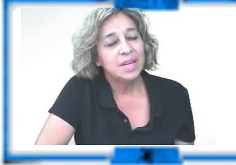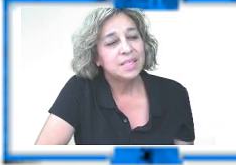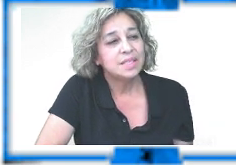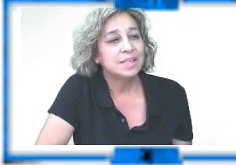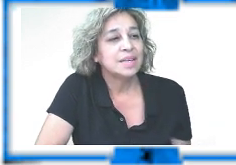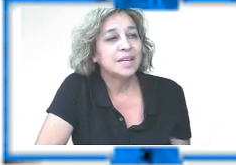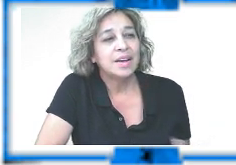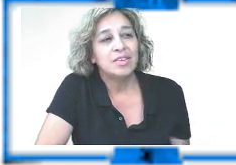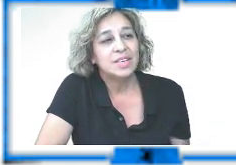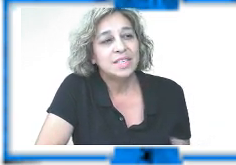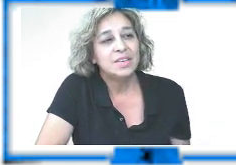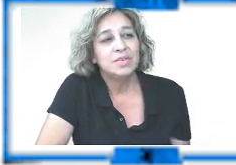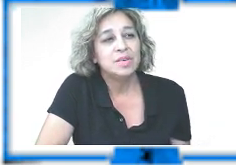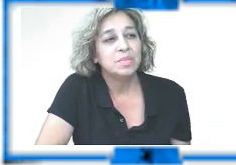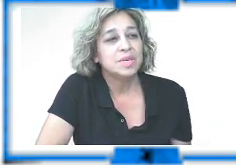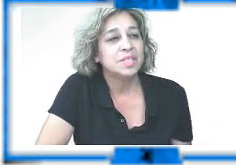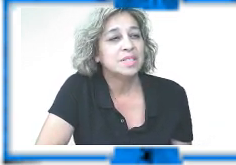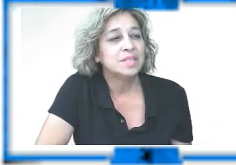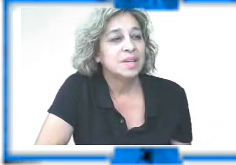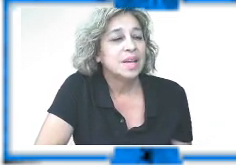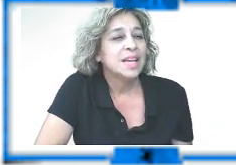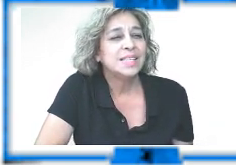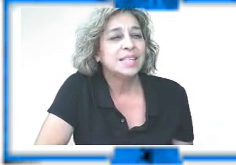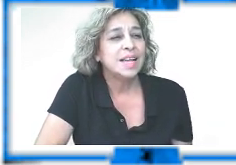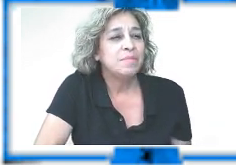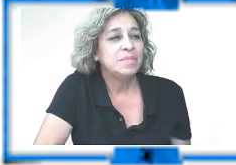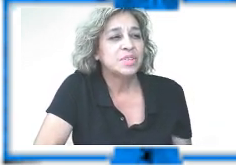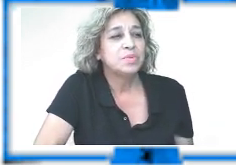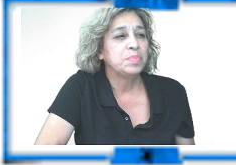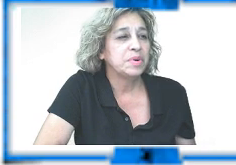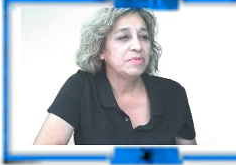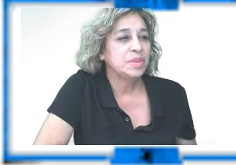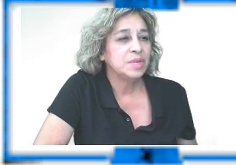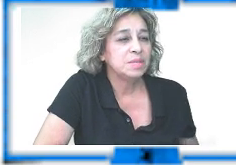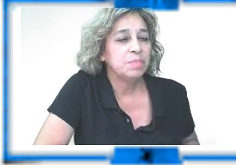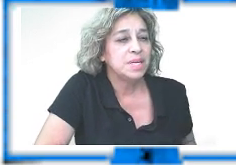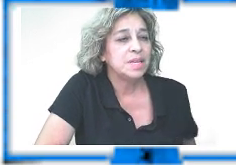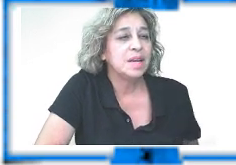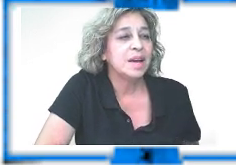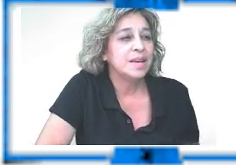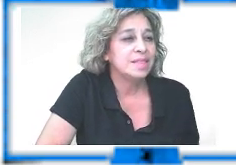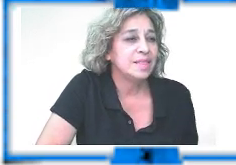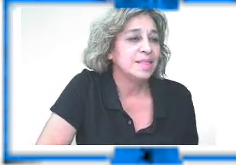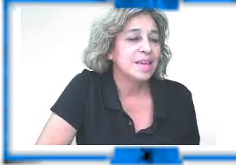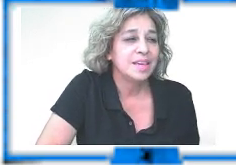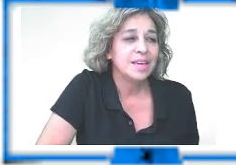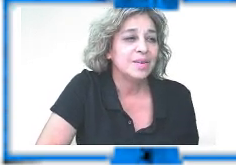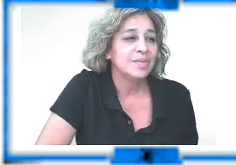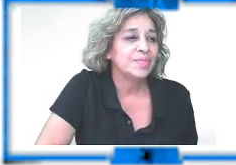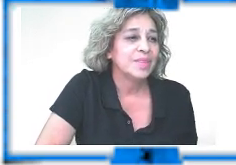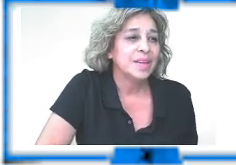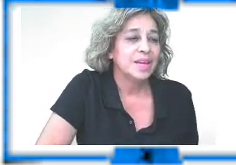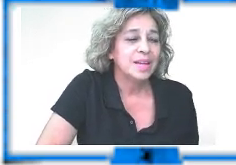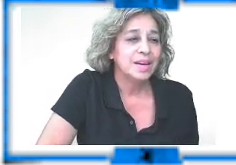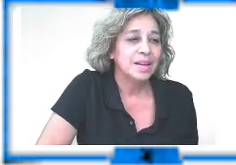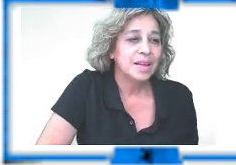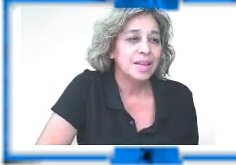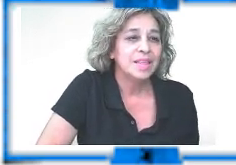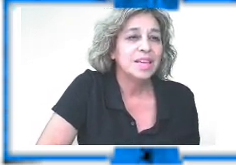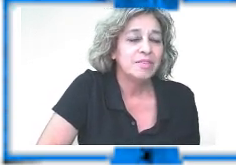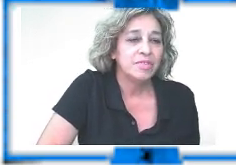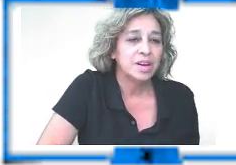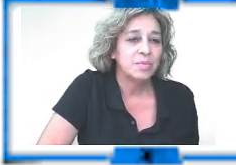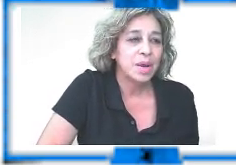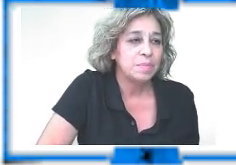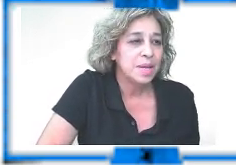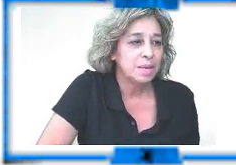AMLO has all these YouTubers. He says, I'm superfluous, but I thank you. I